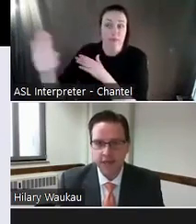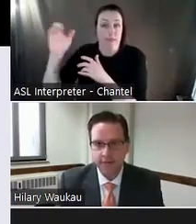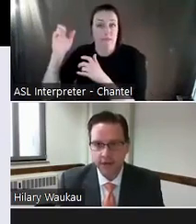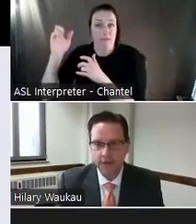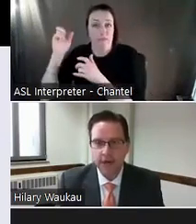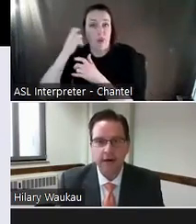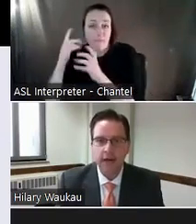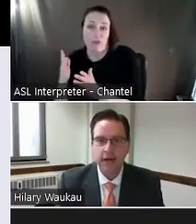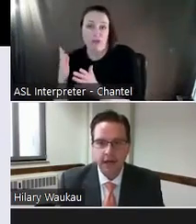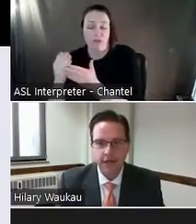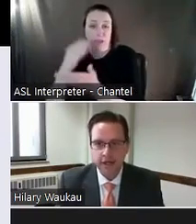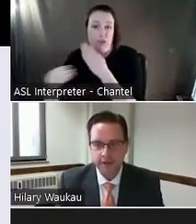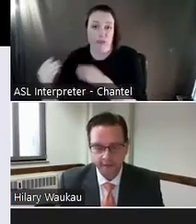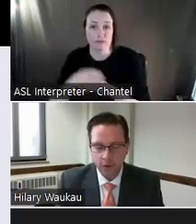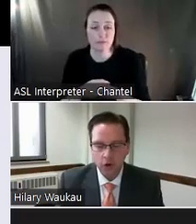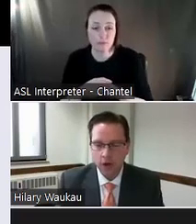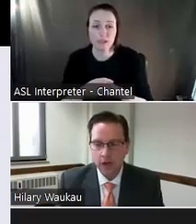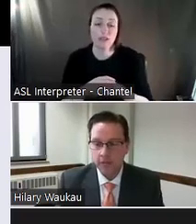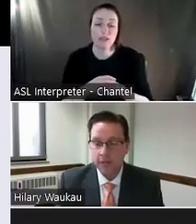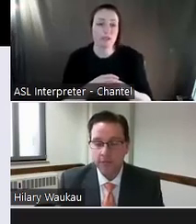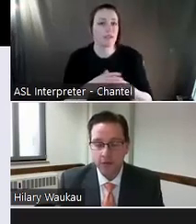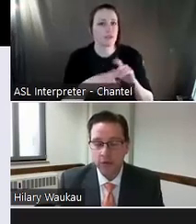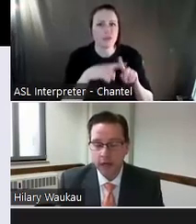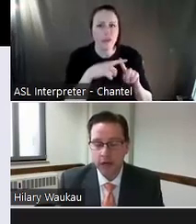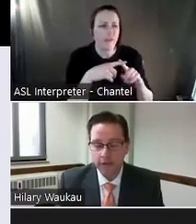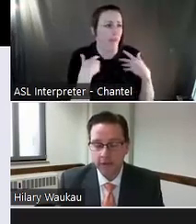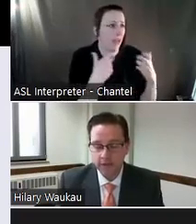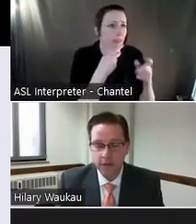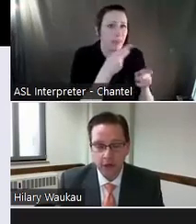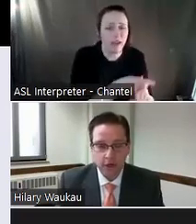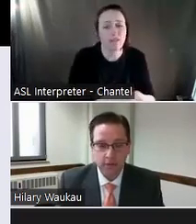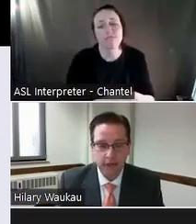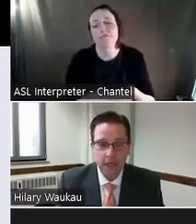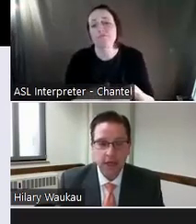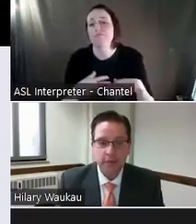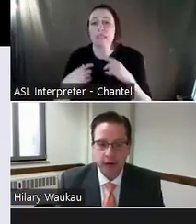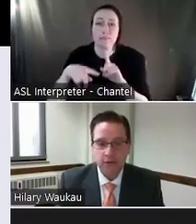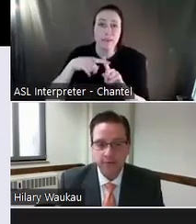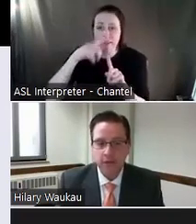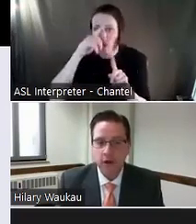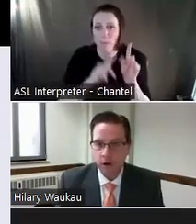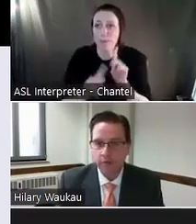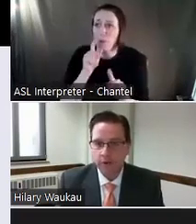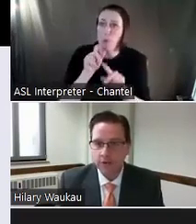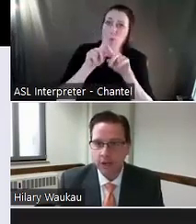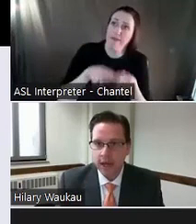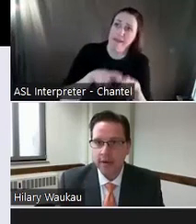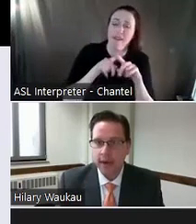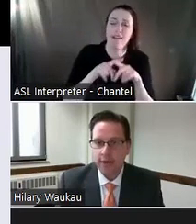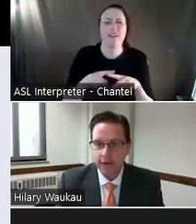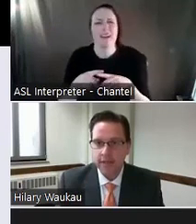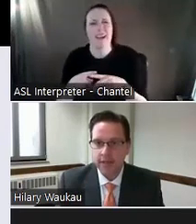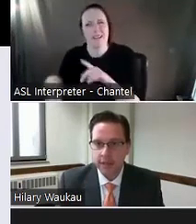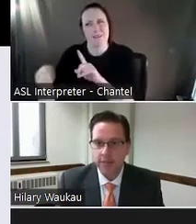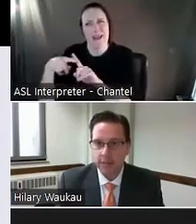not just for healthcare, not just for the people who rely on these services in our communities, but also for our workforce. And